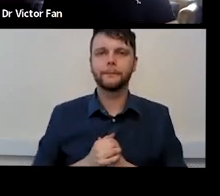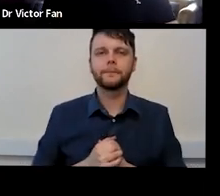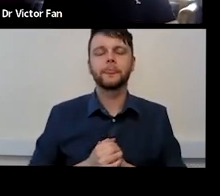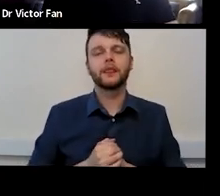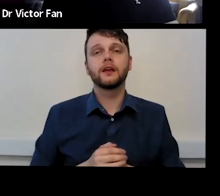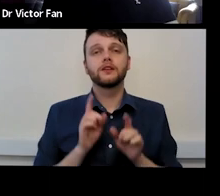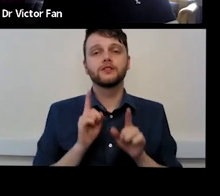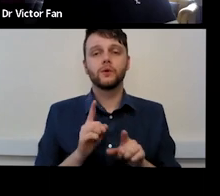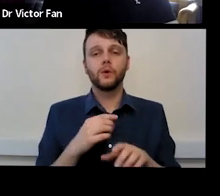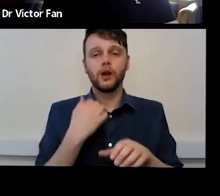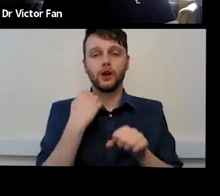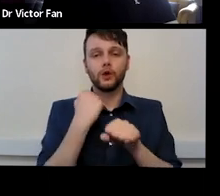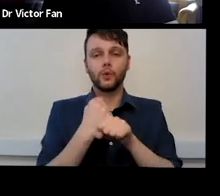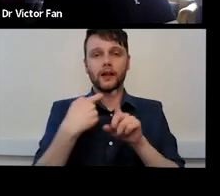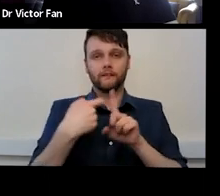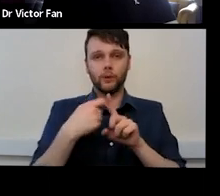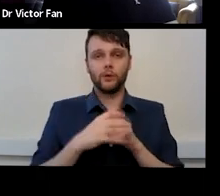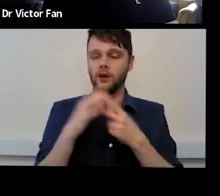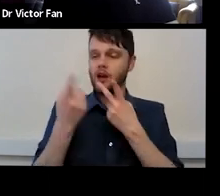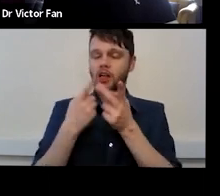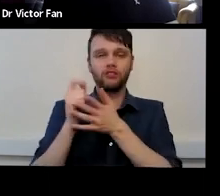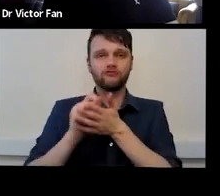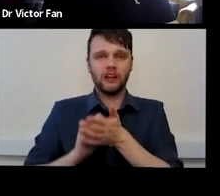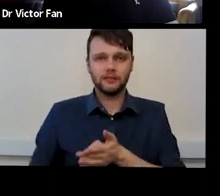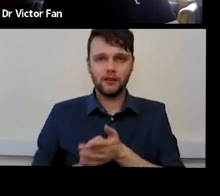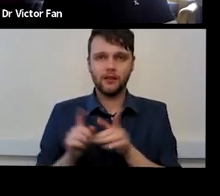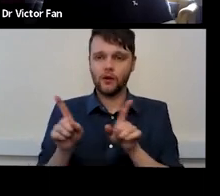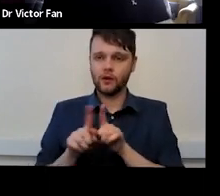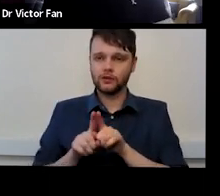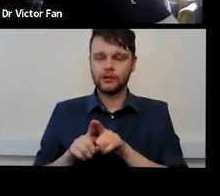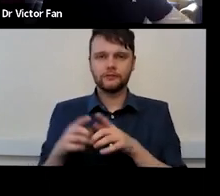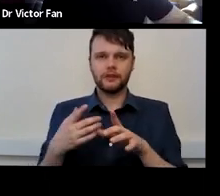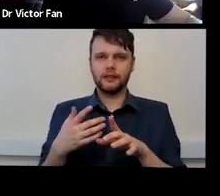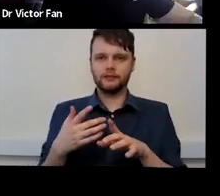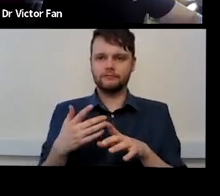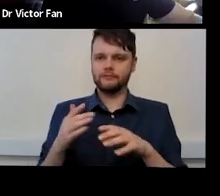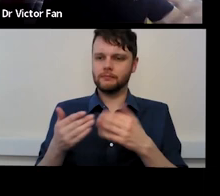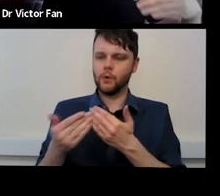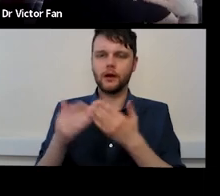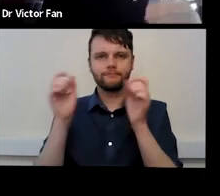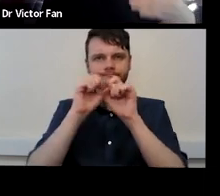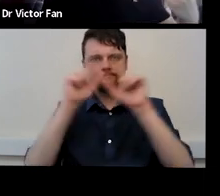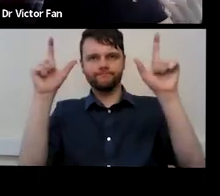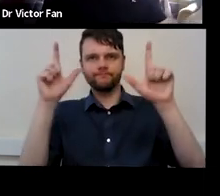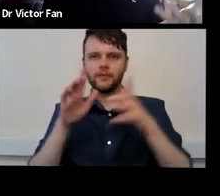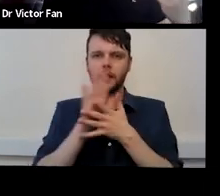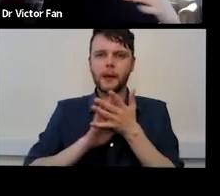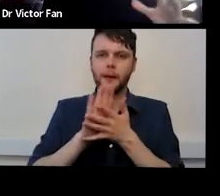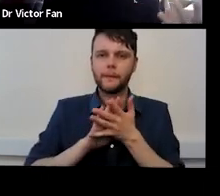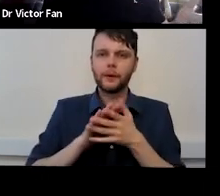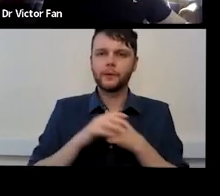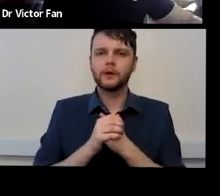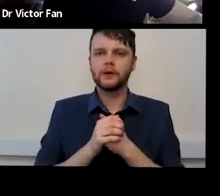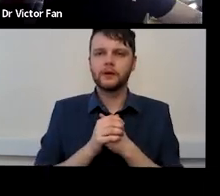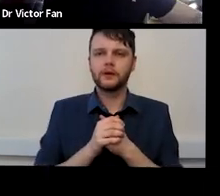Gu Kenfu and other writers also raise further awareness of the ruhuapian, or the